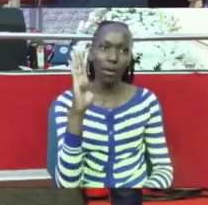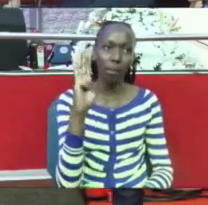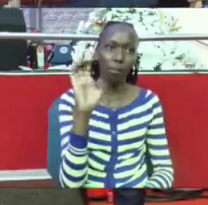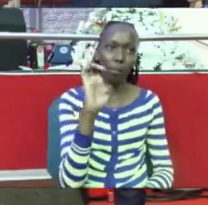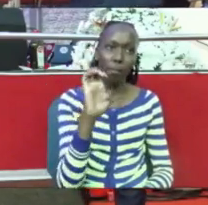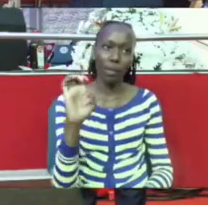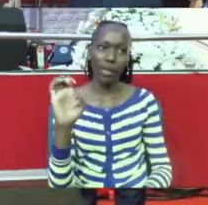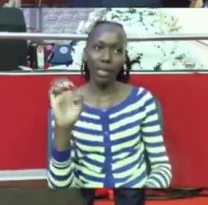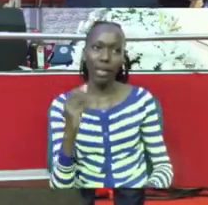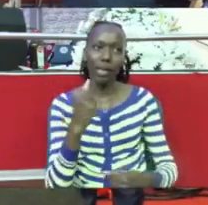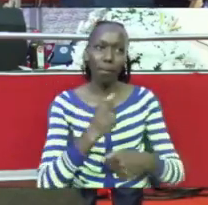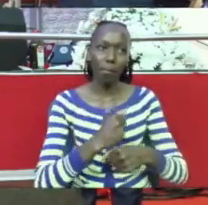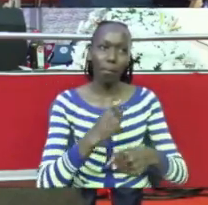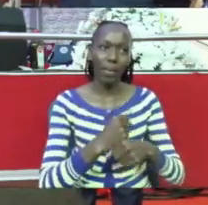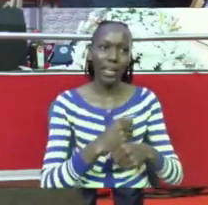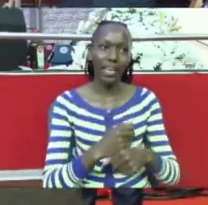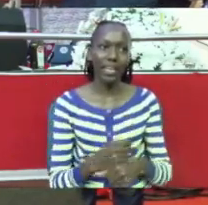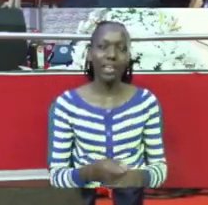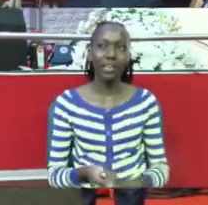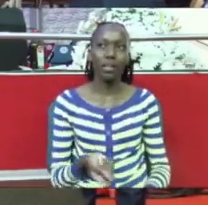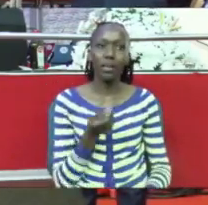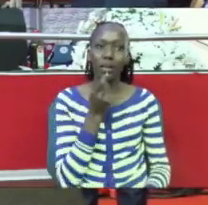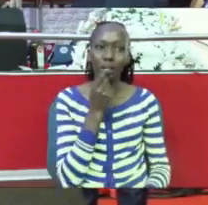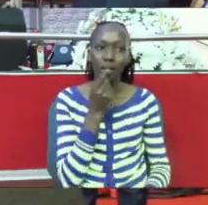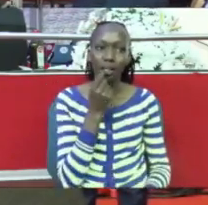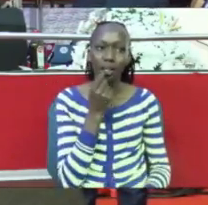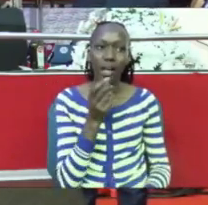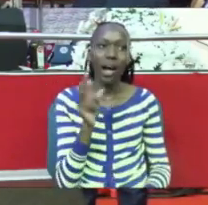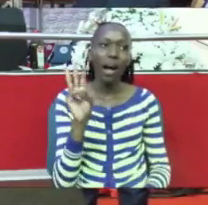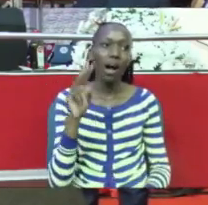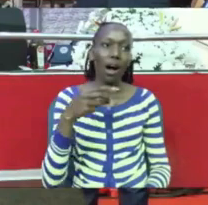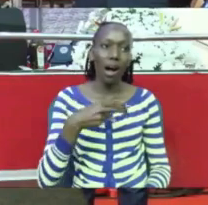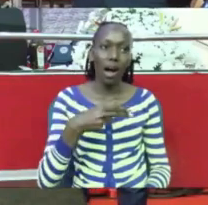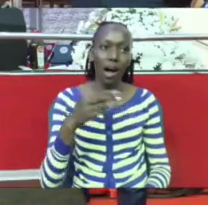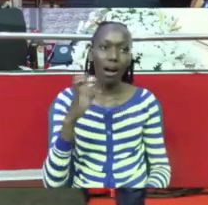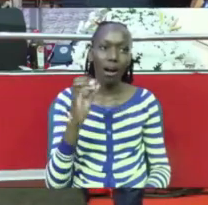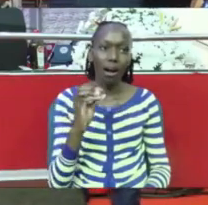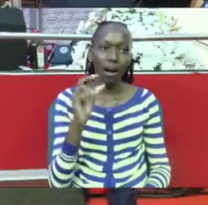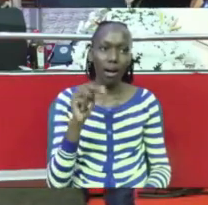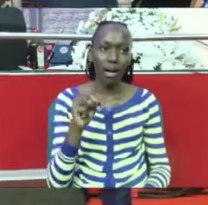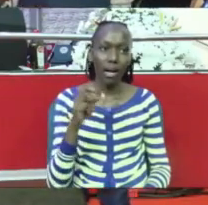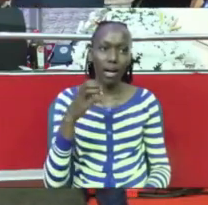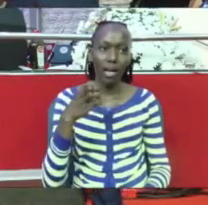called a worm. Lakini akaitwa mdudu. And I was having a